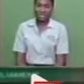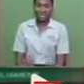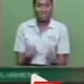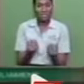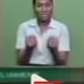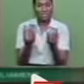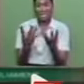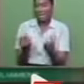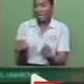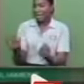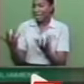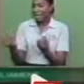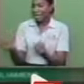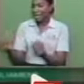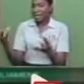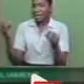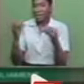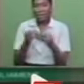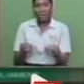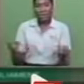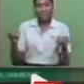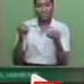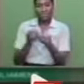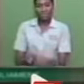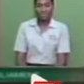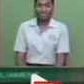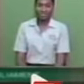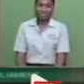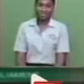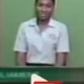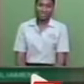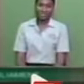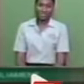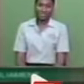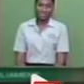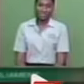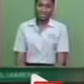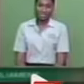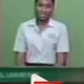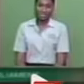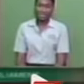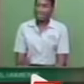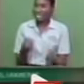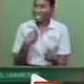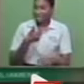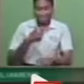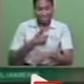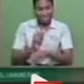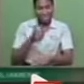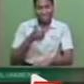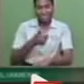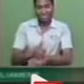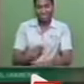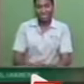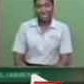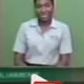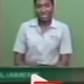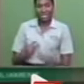more. And our shadow education person will name some of them for you. I speak of those because they are